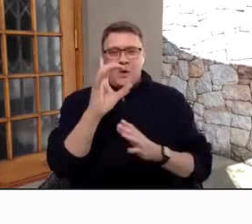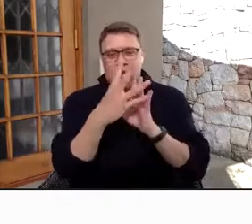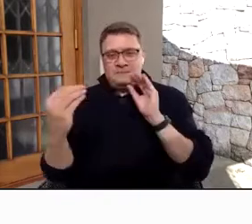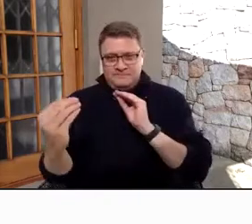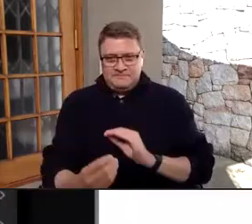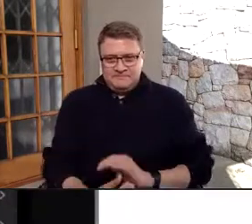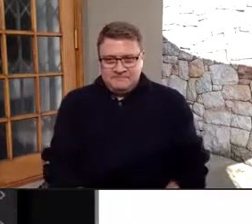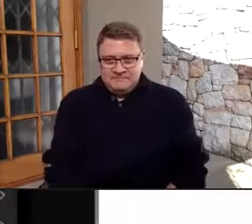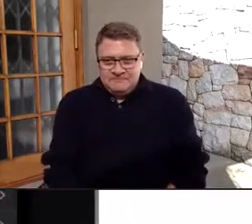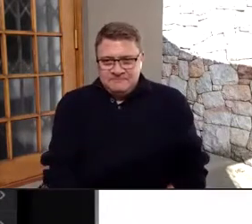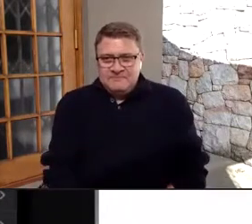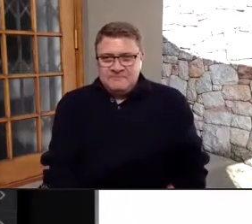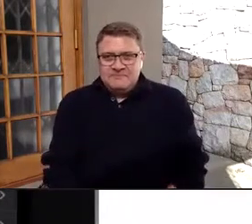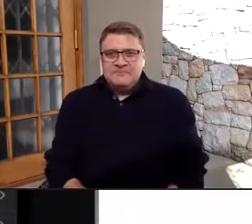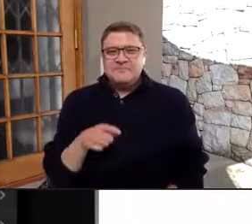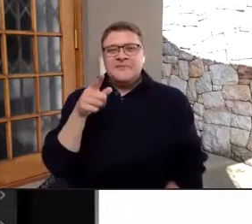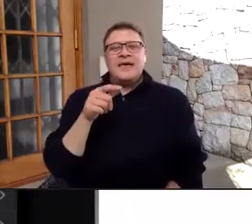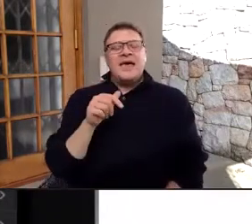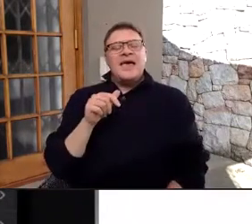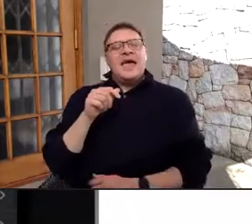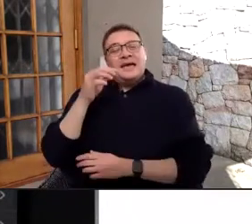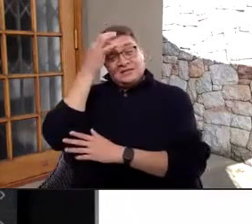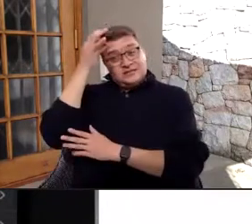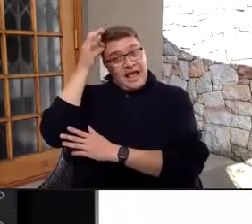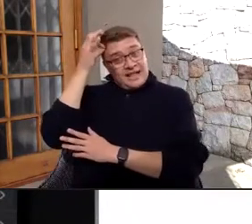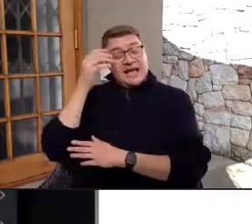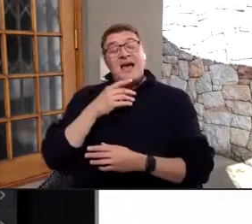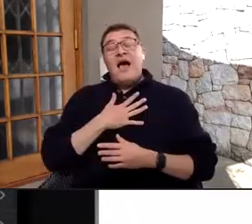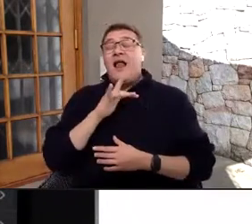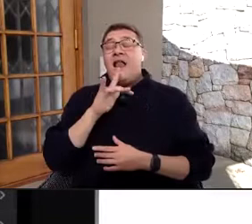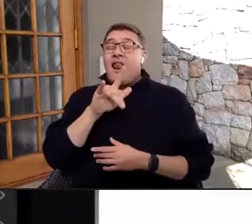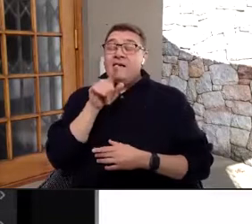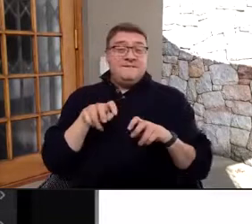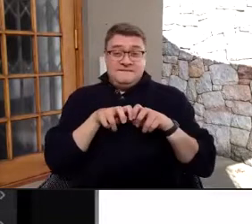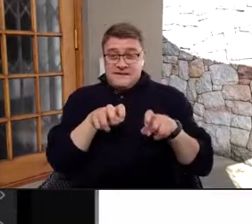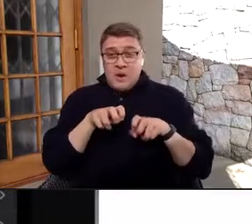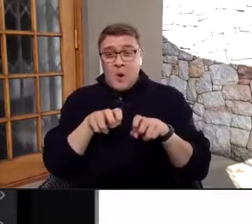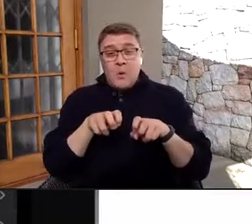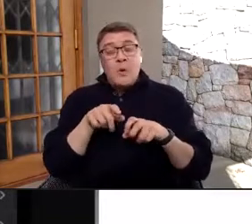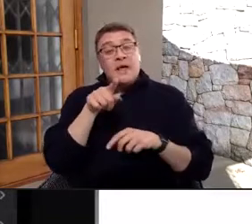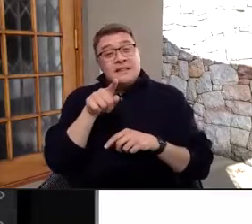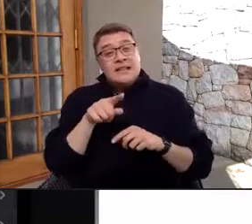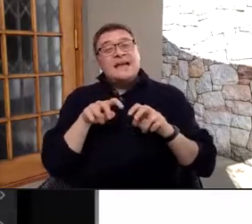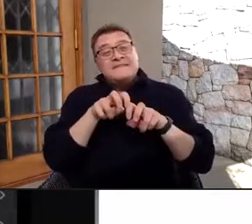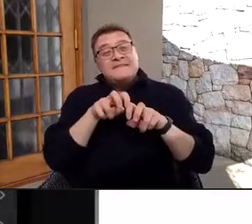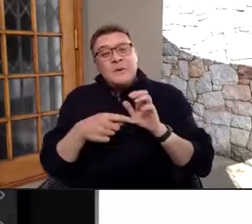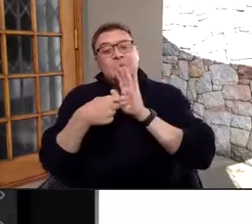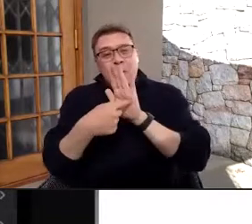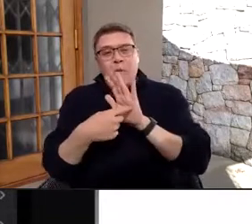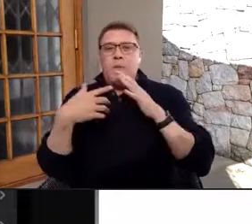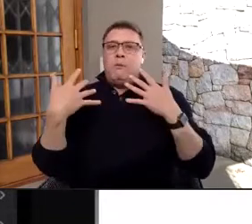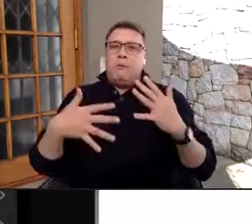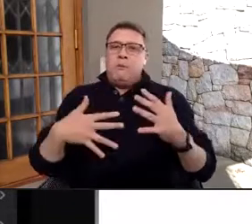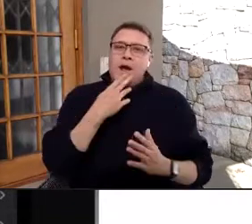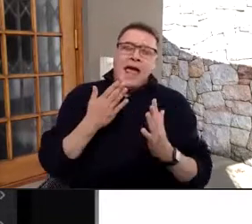I love that video, and I really do think that that video sums up some of the accessibility